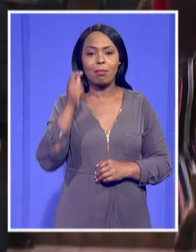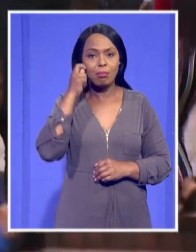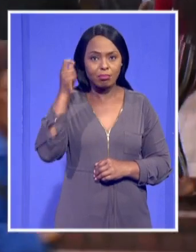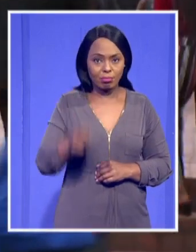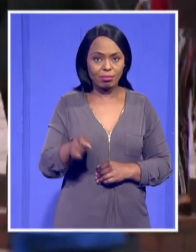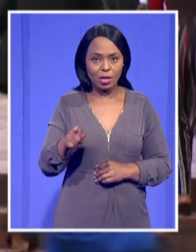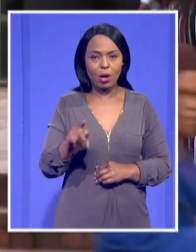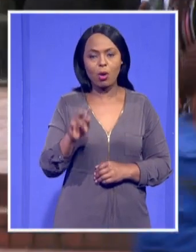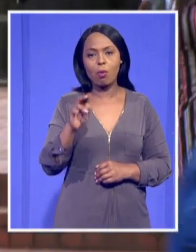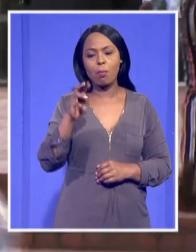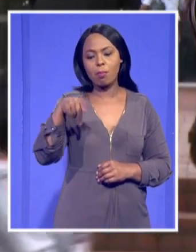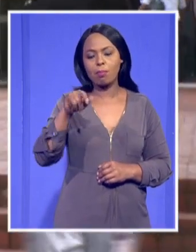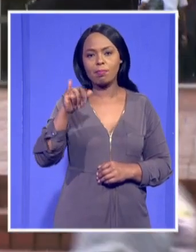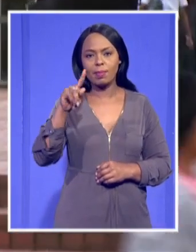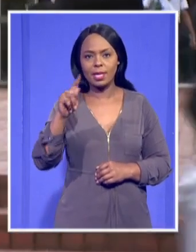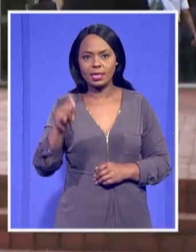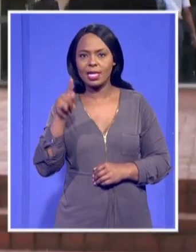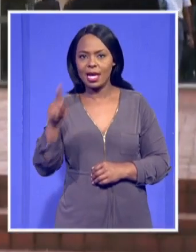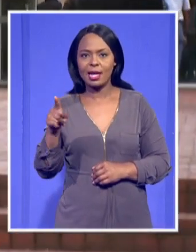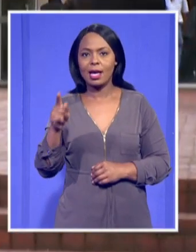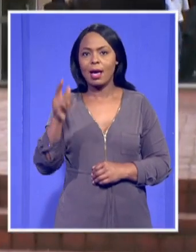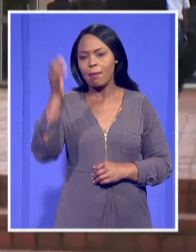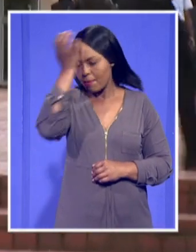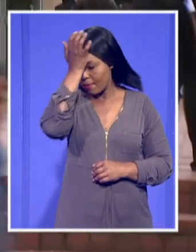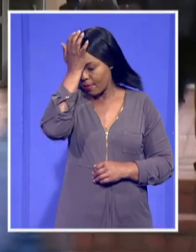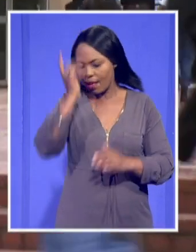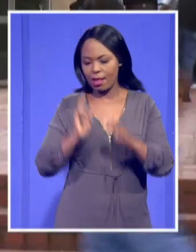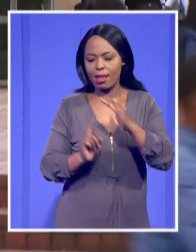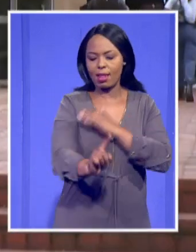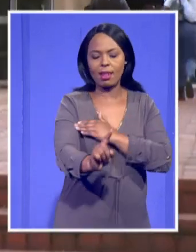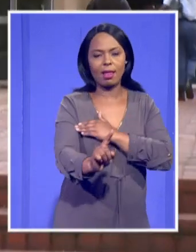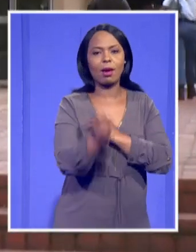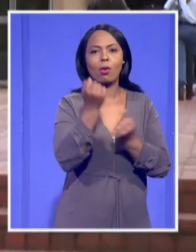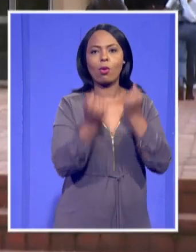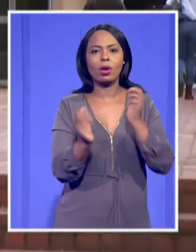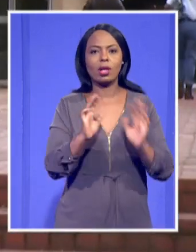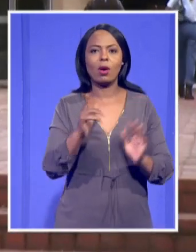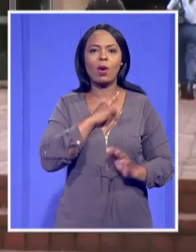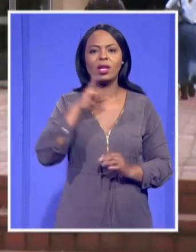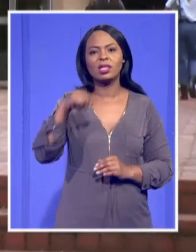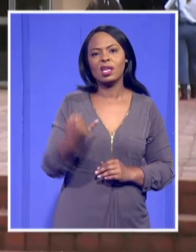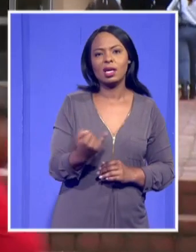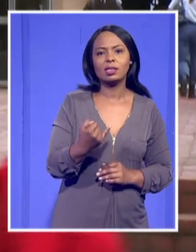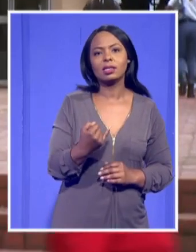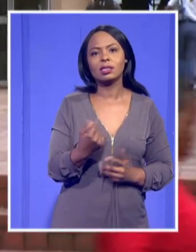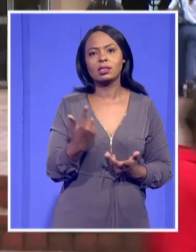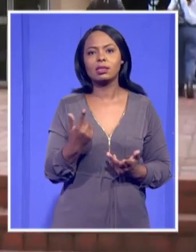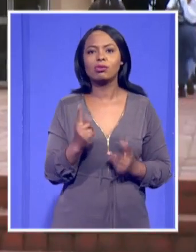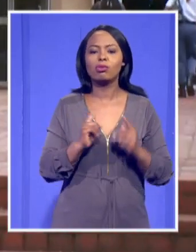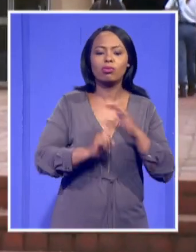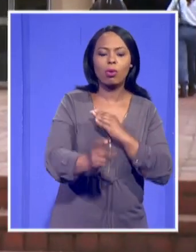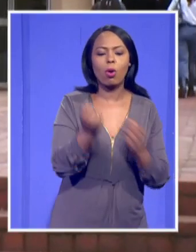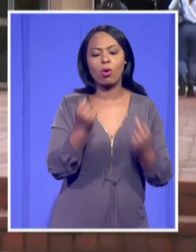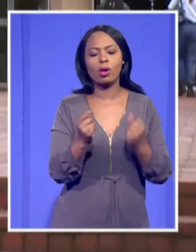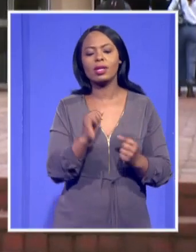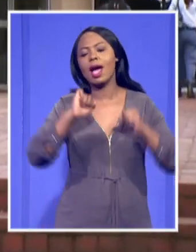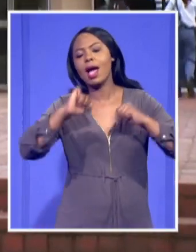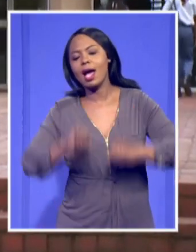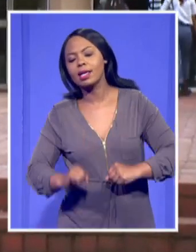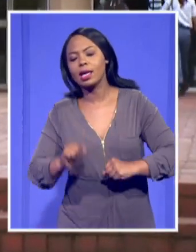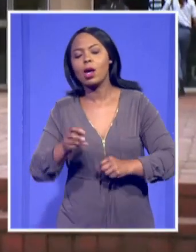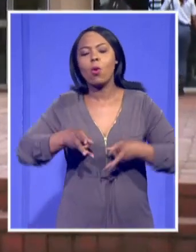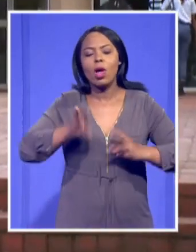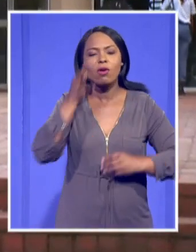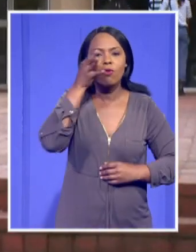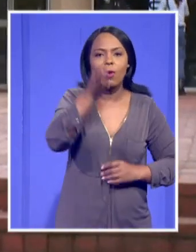dates, he's not required to attend, because basically a holding date is an administrative date where they agree what is the way forward. And the way forward